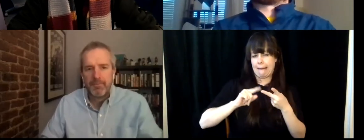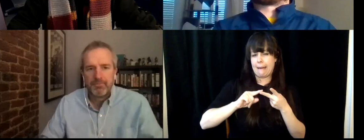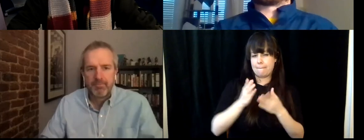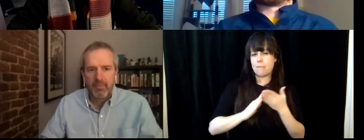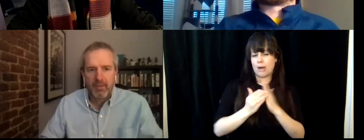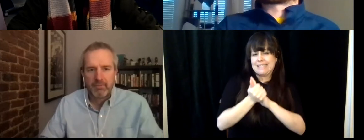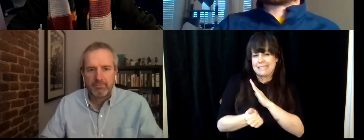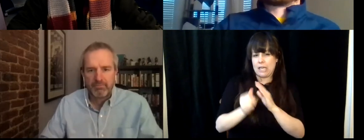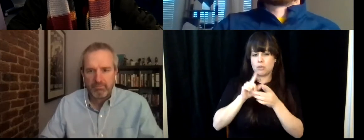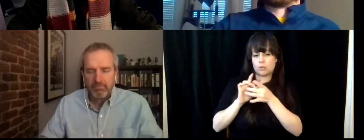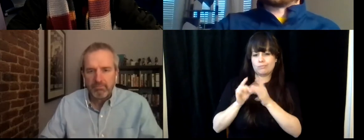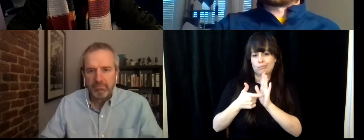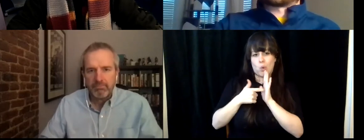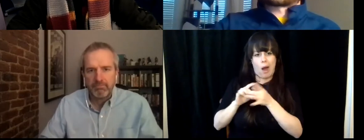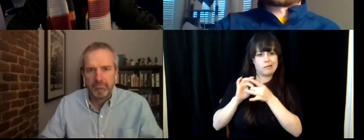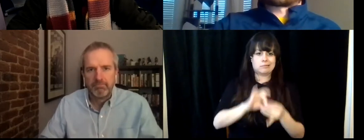based on the job.